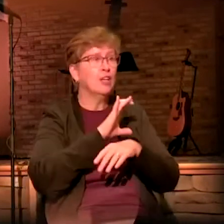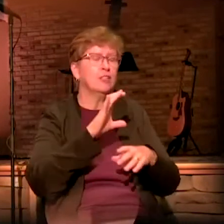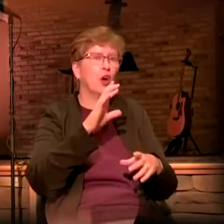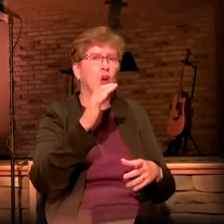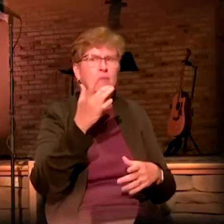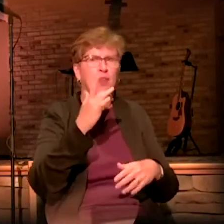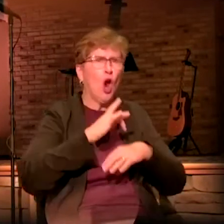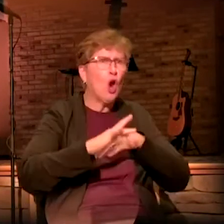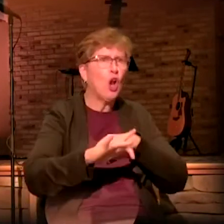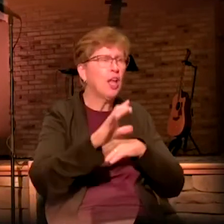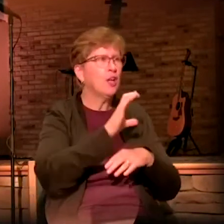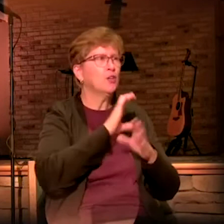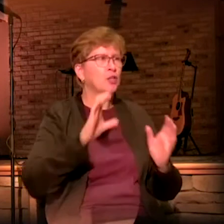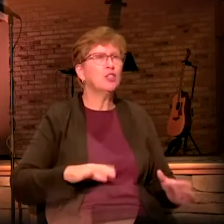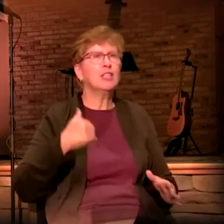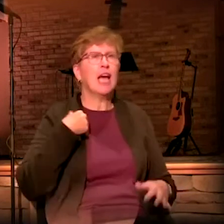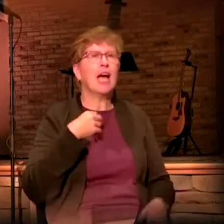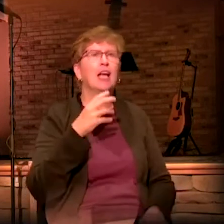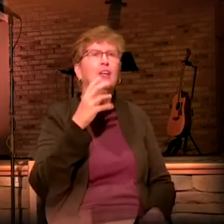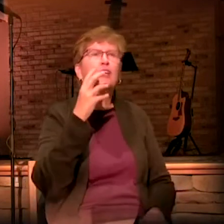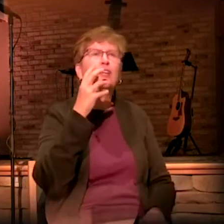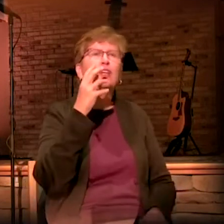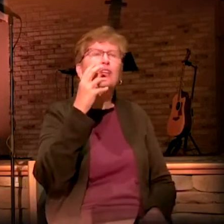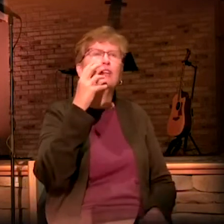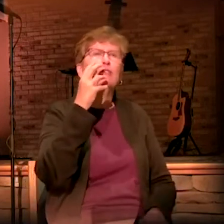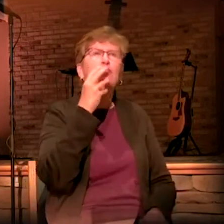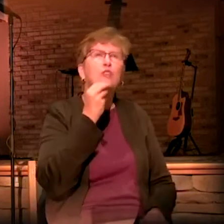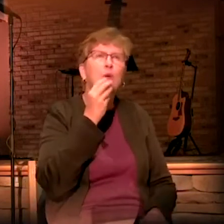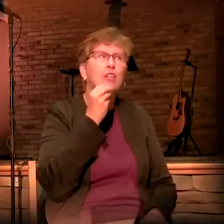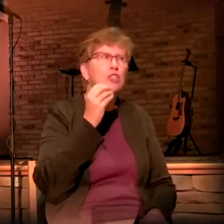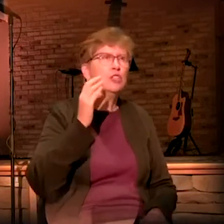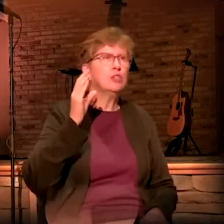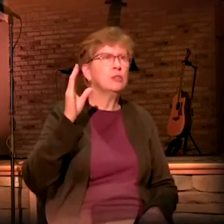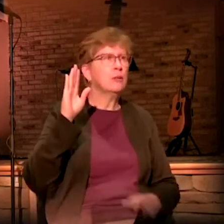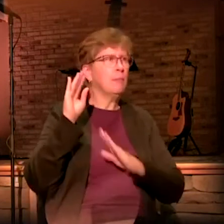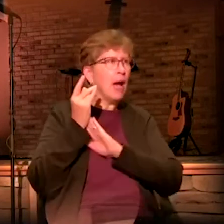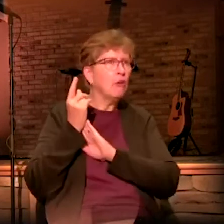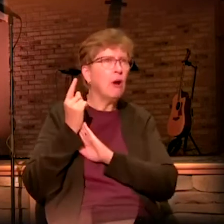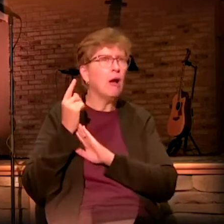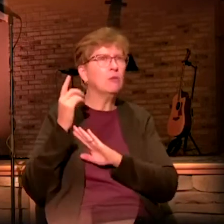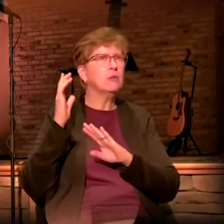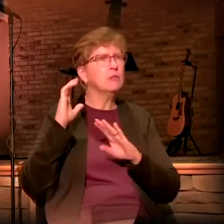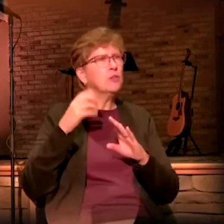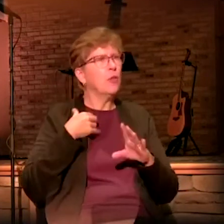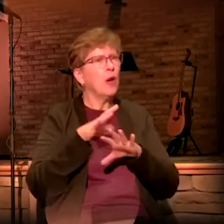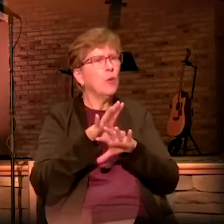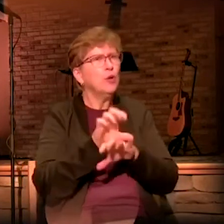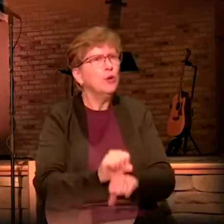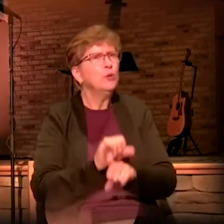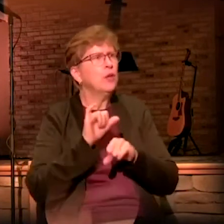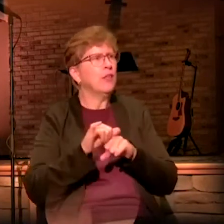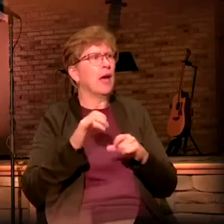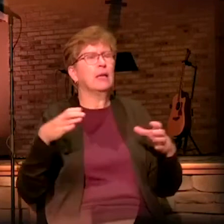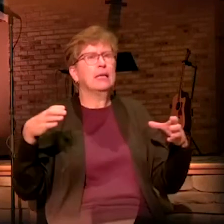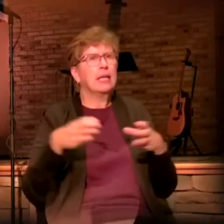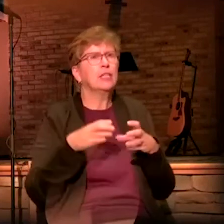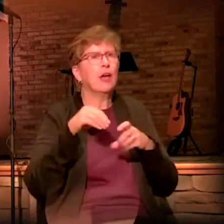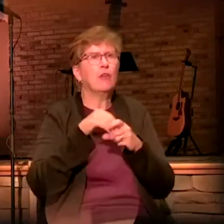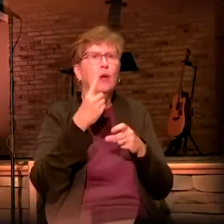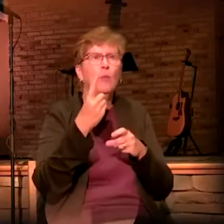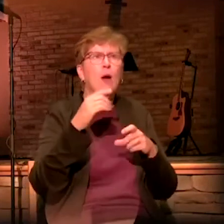Jewish background. And so they would have been used to that, gathering in a house,